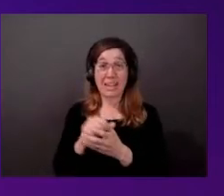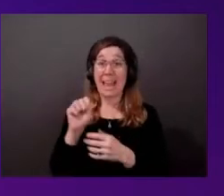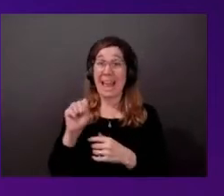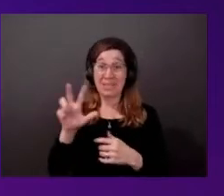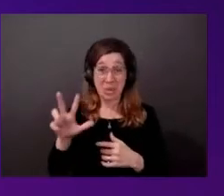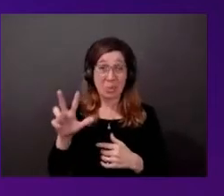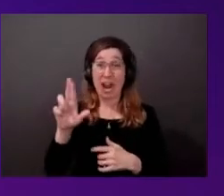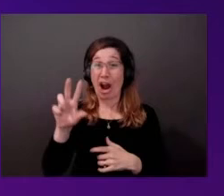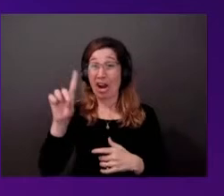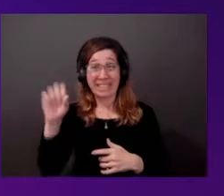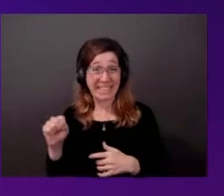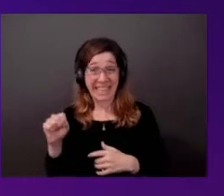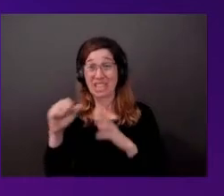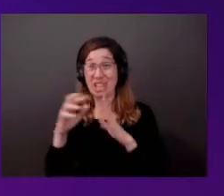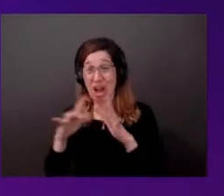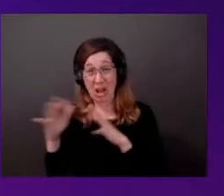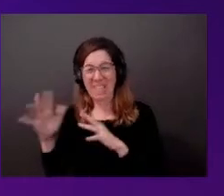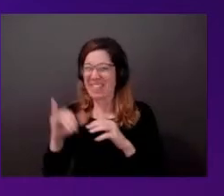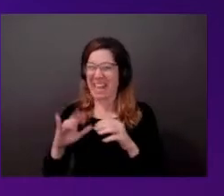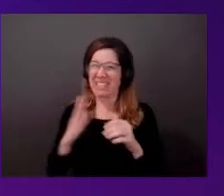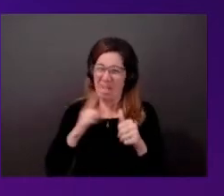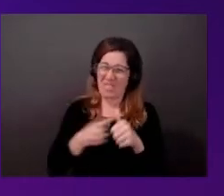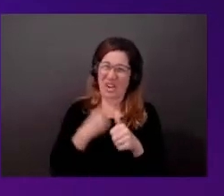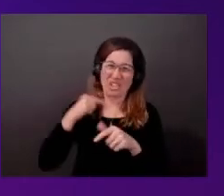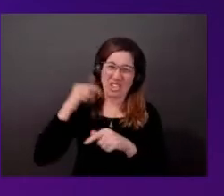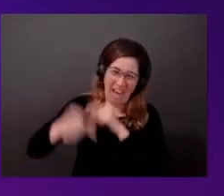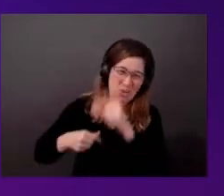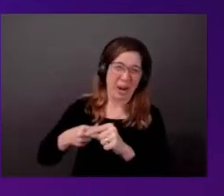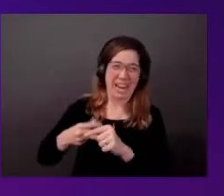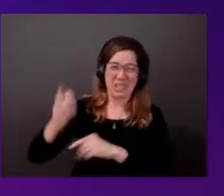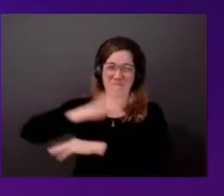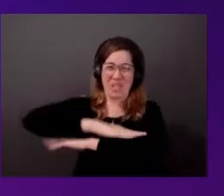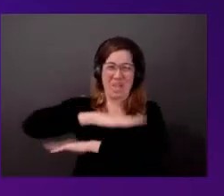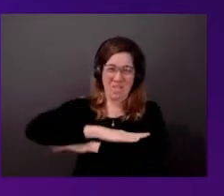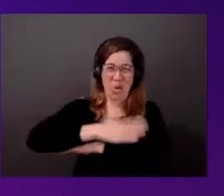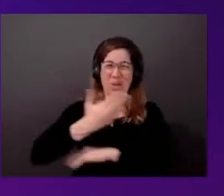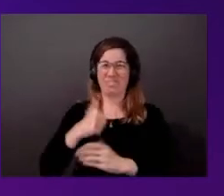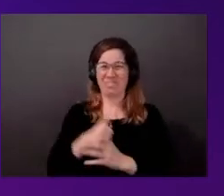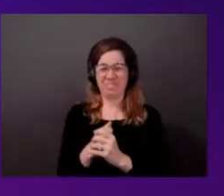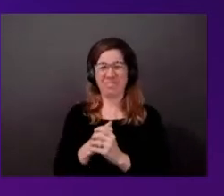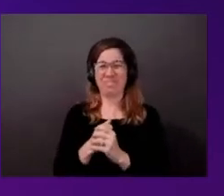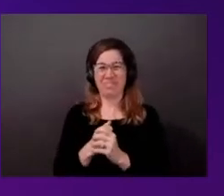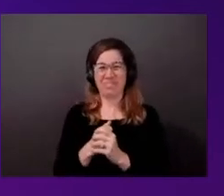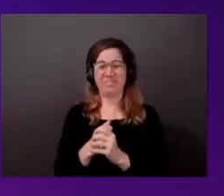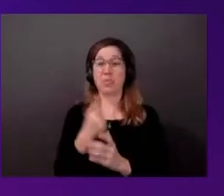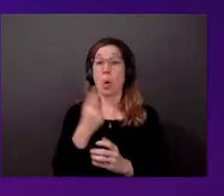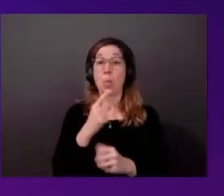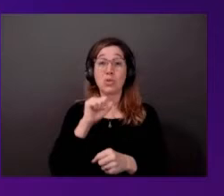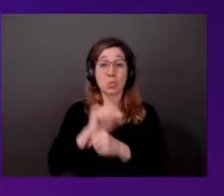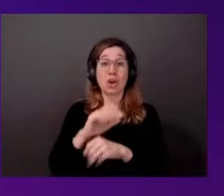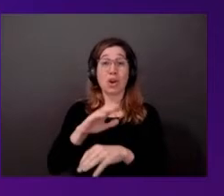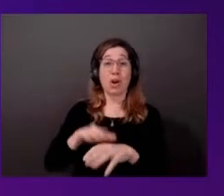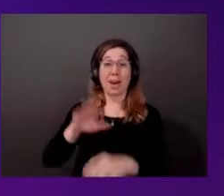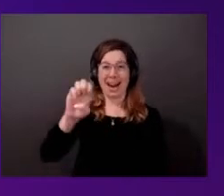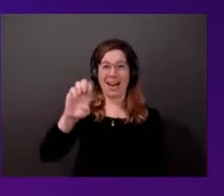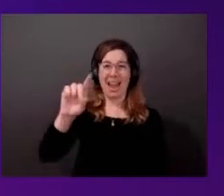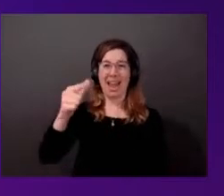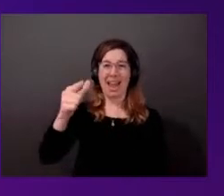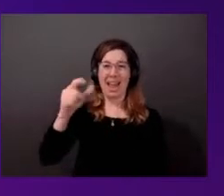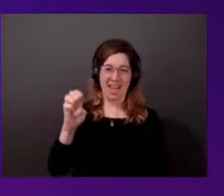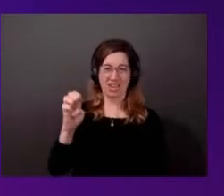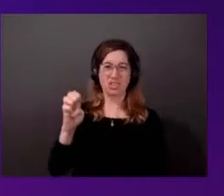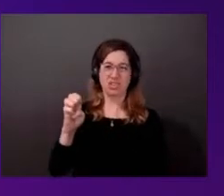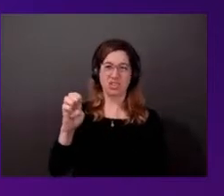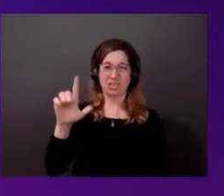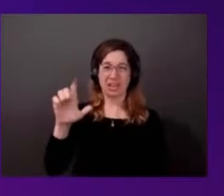that's kind of our first generation platform. We always worked on the edge level because we were